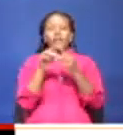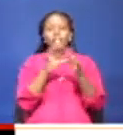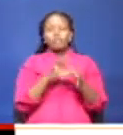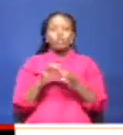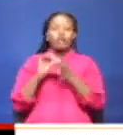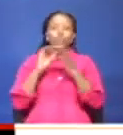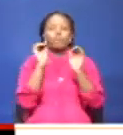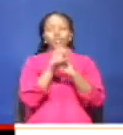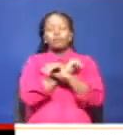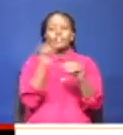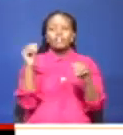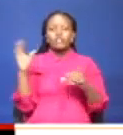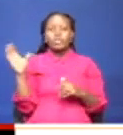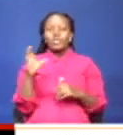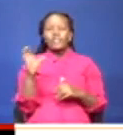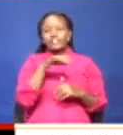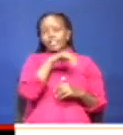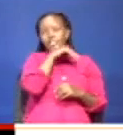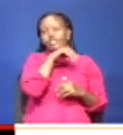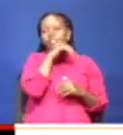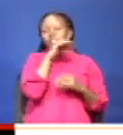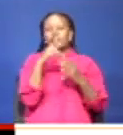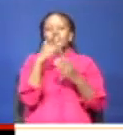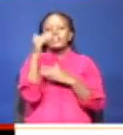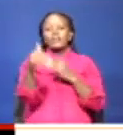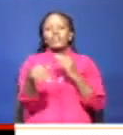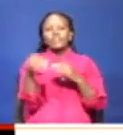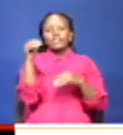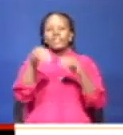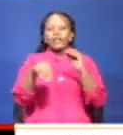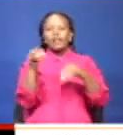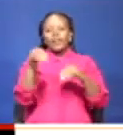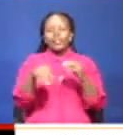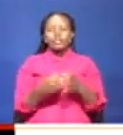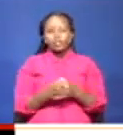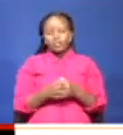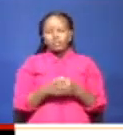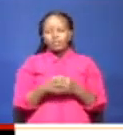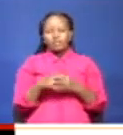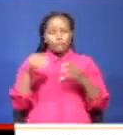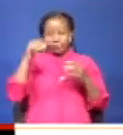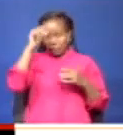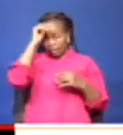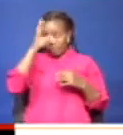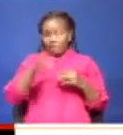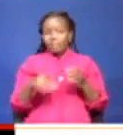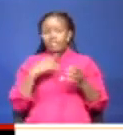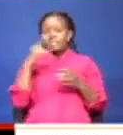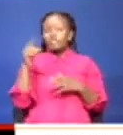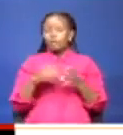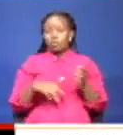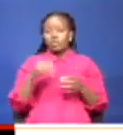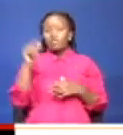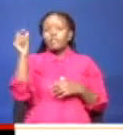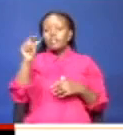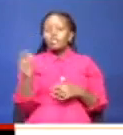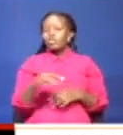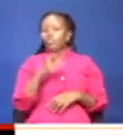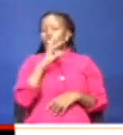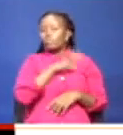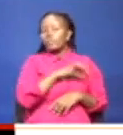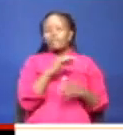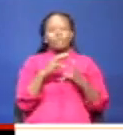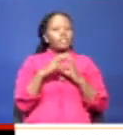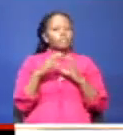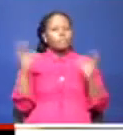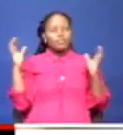candidate Raila Odinga in the next polls. Oparanya, in rooting for Raila, said the region will reap big under an Azimio